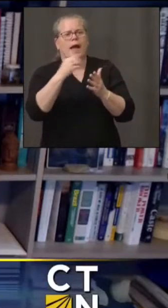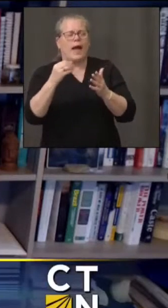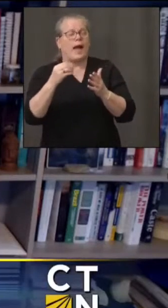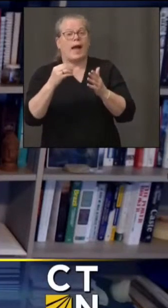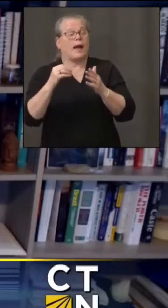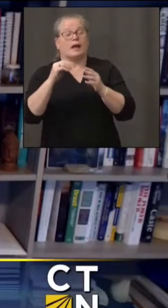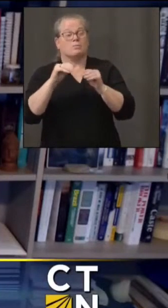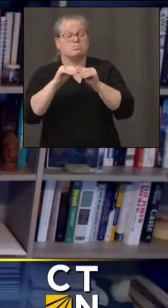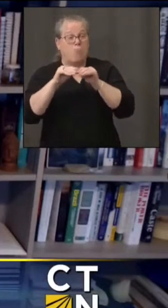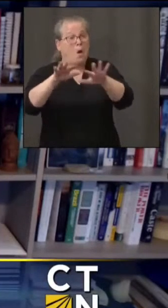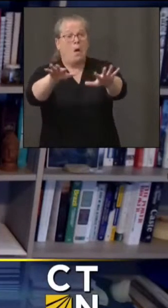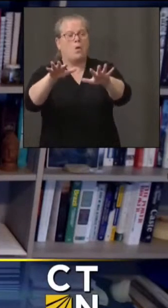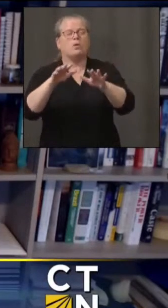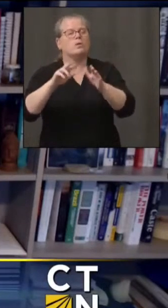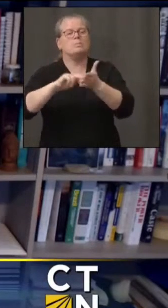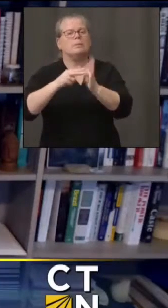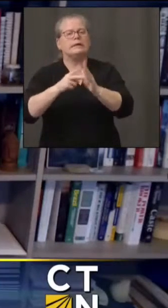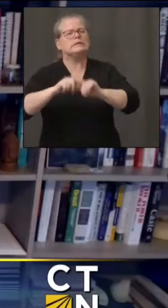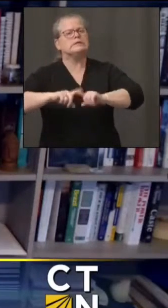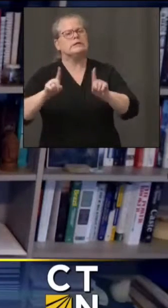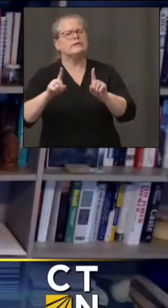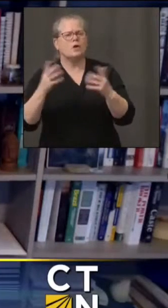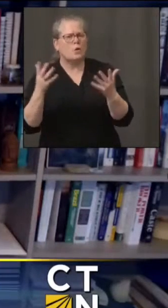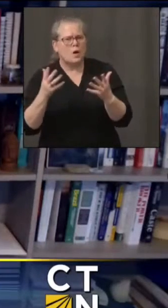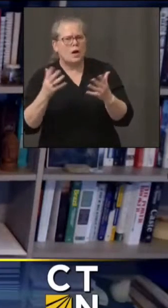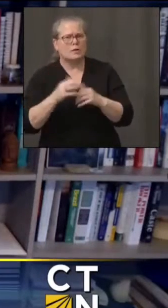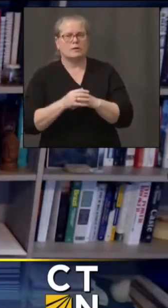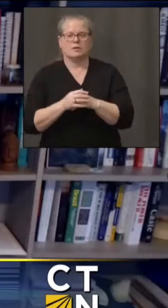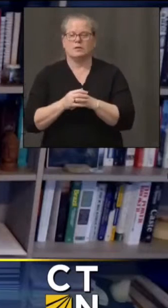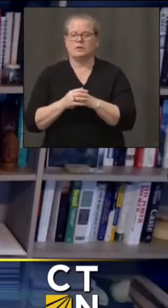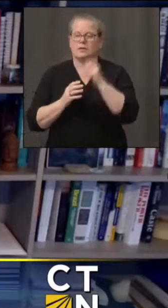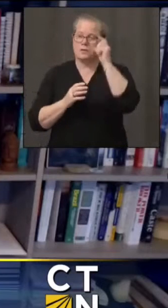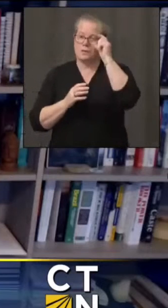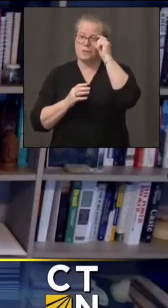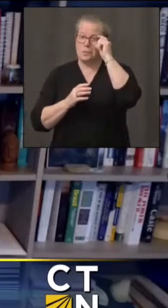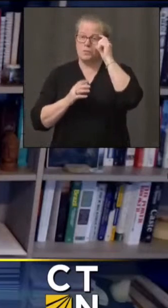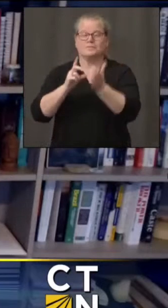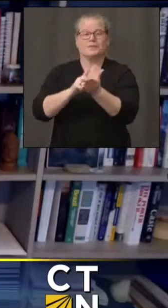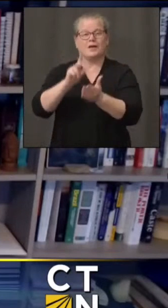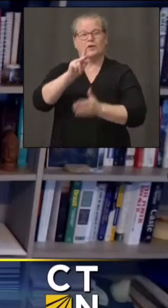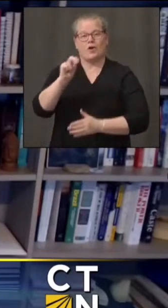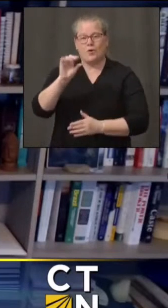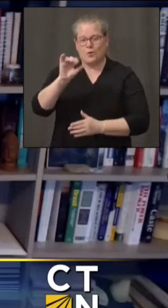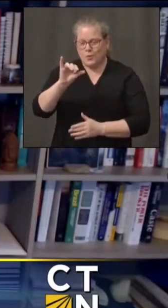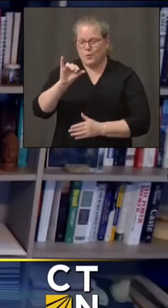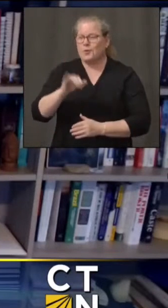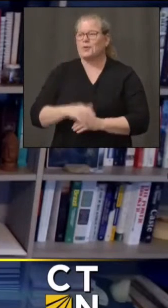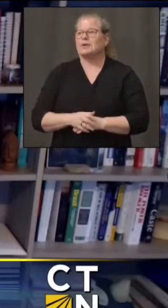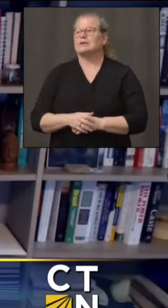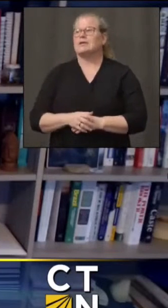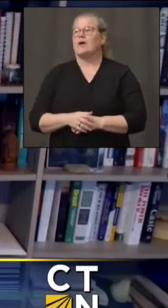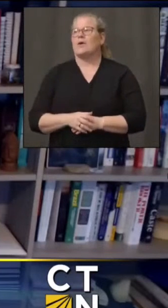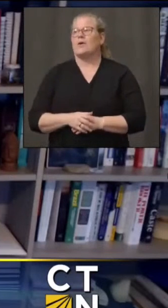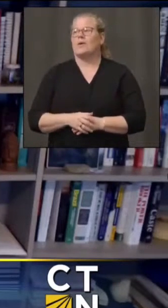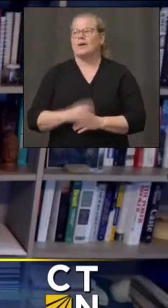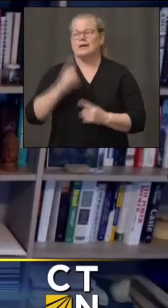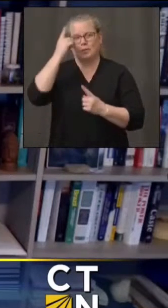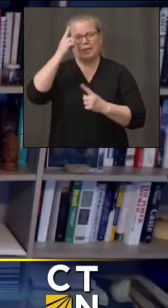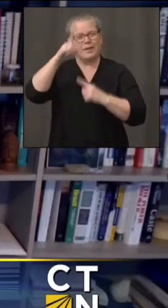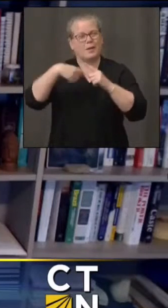mean? Right, yeah. So when we think about an outbreak, a large outbreak,